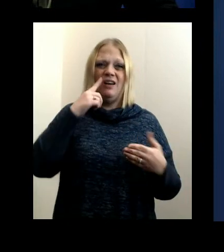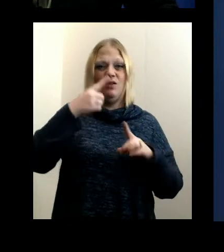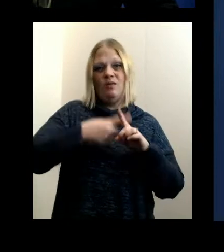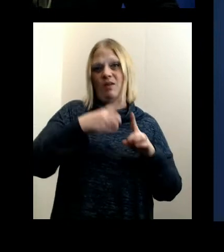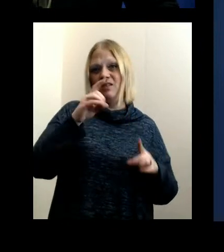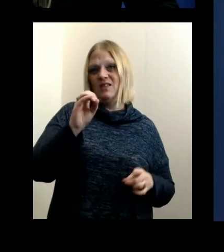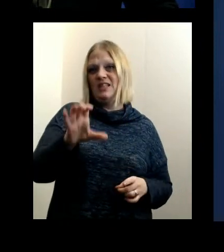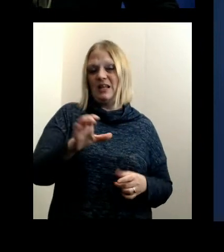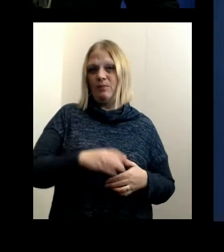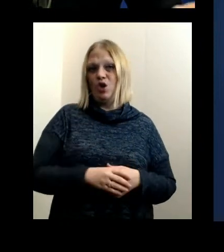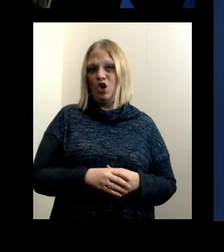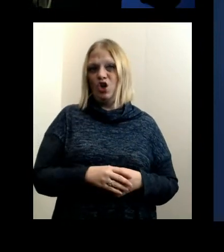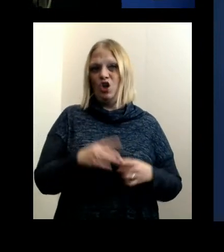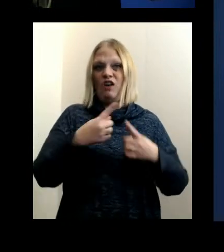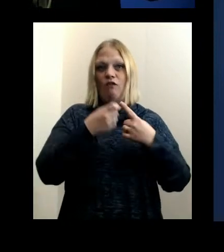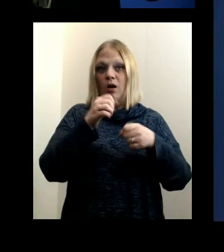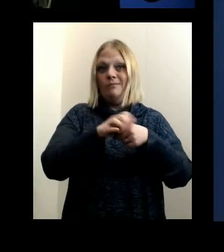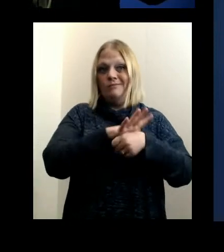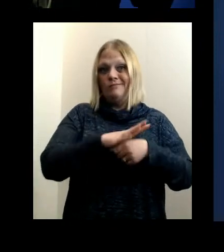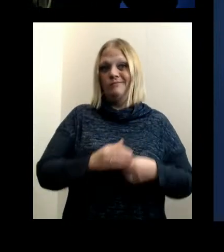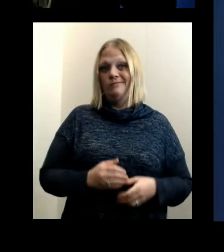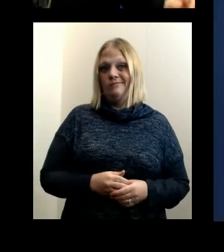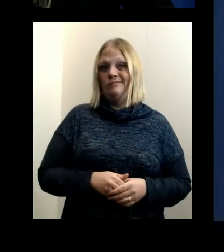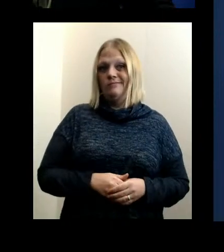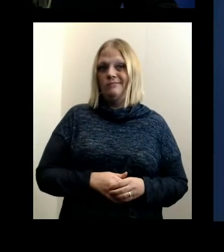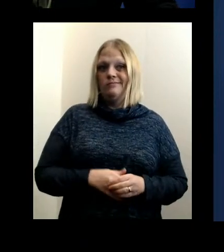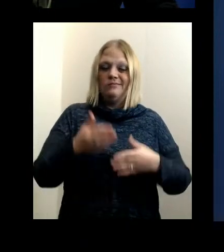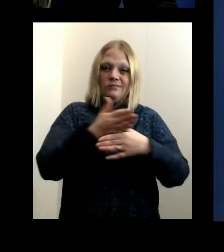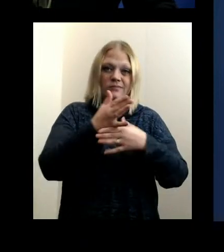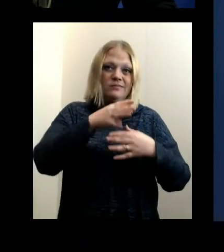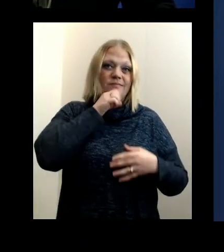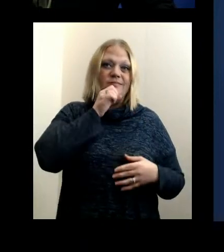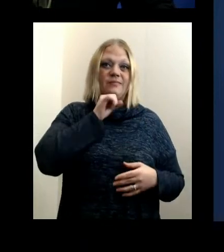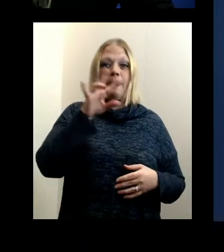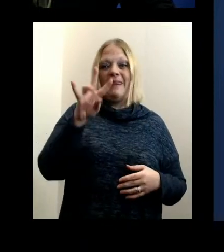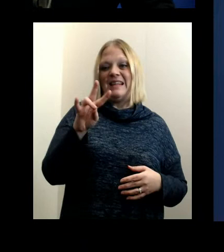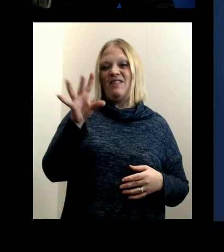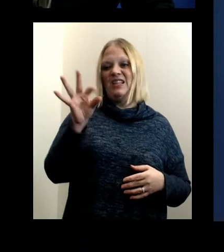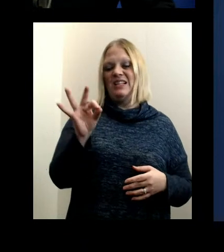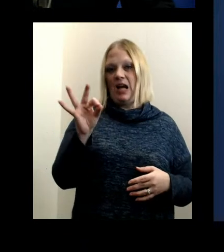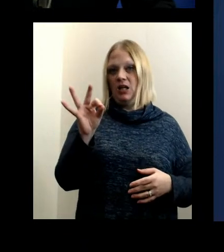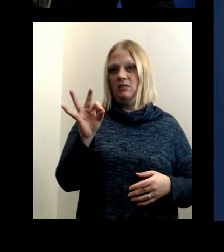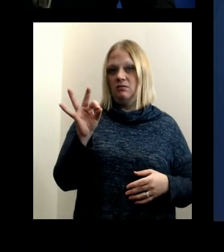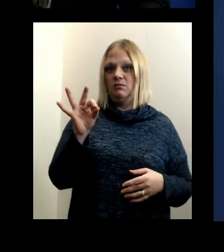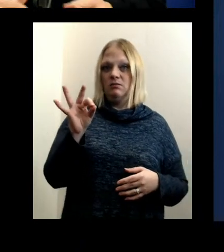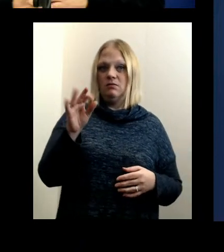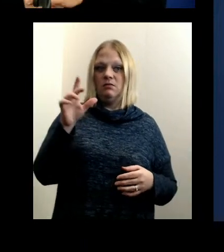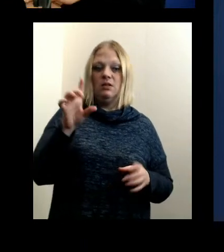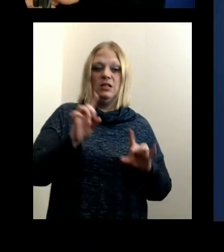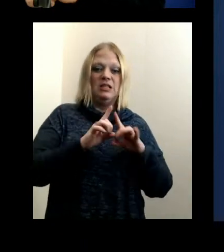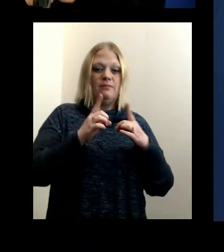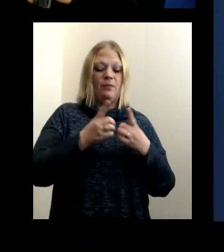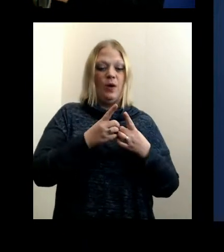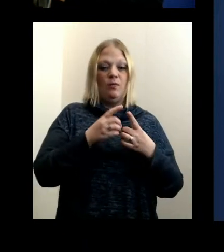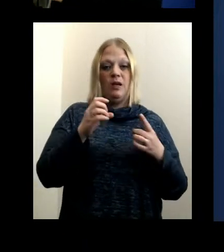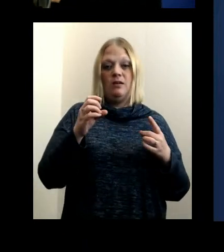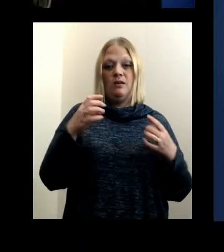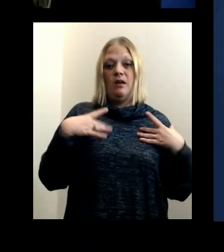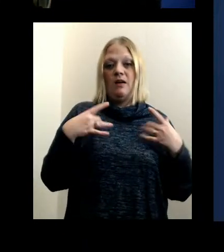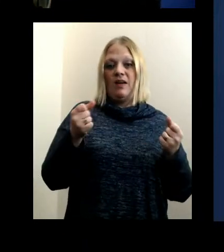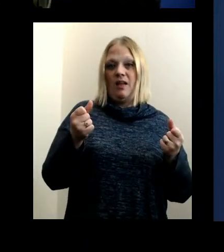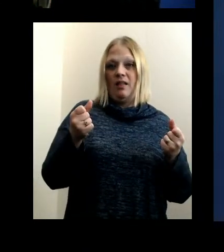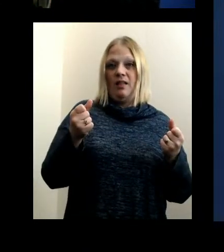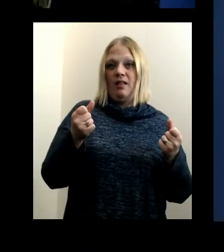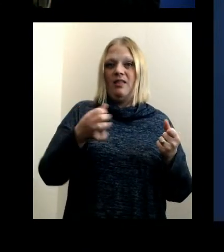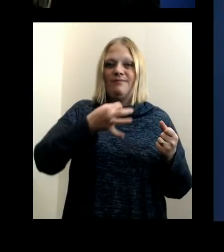December from COVID-19, the average age being 79. Our Department of Health epidemiologist staff is